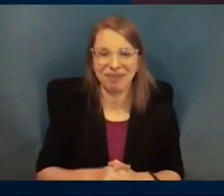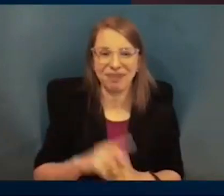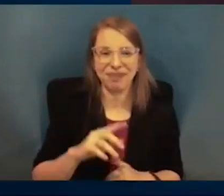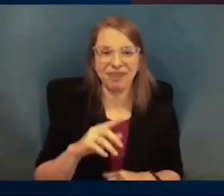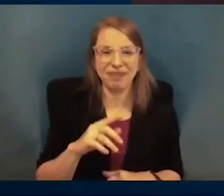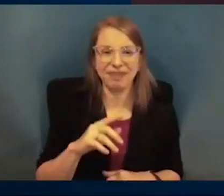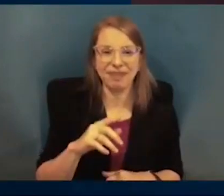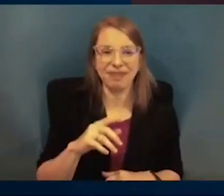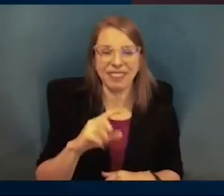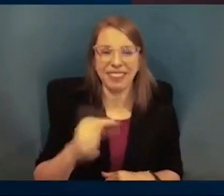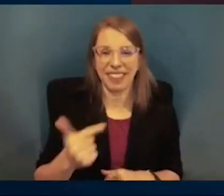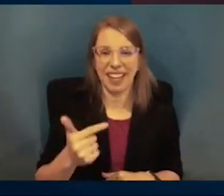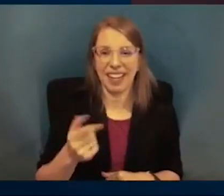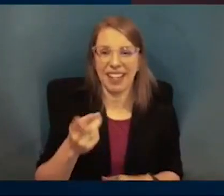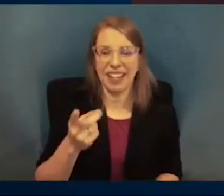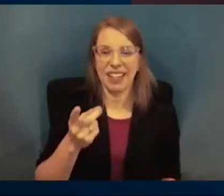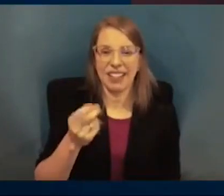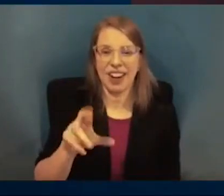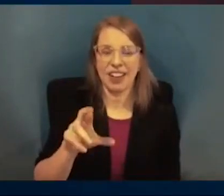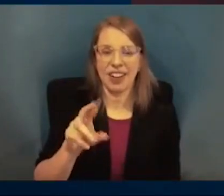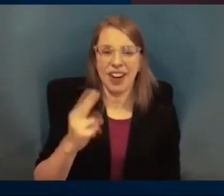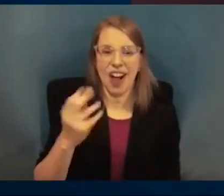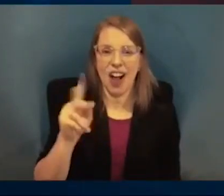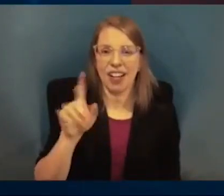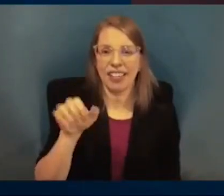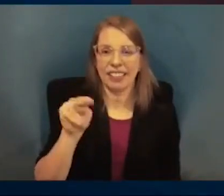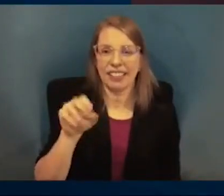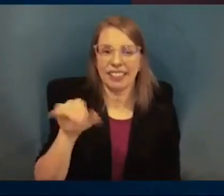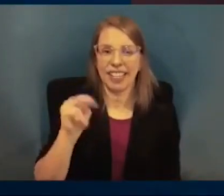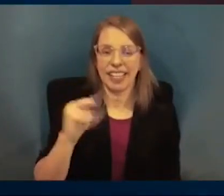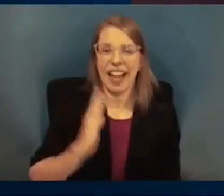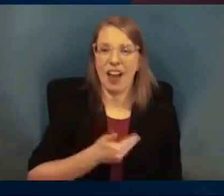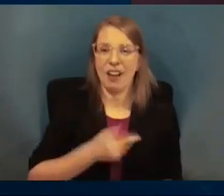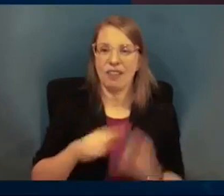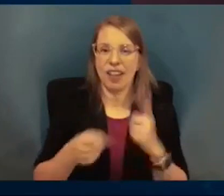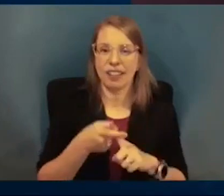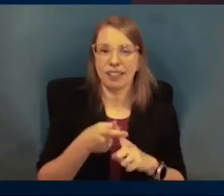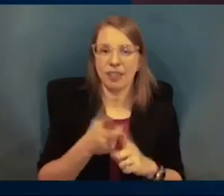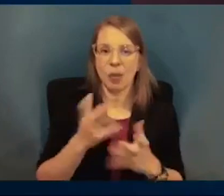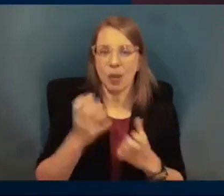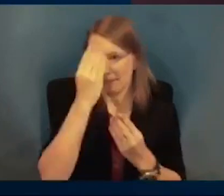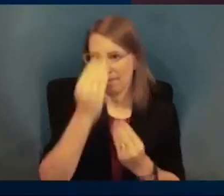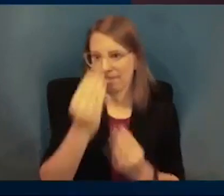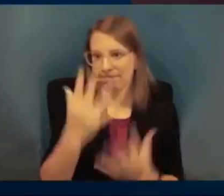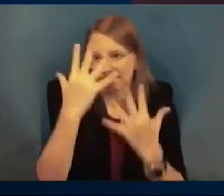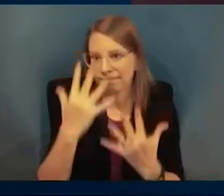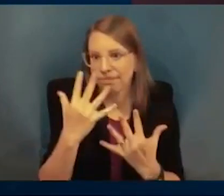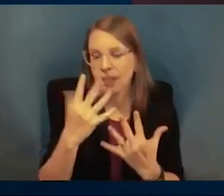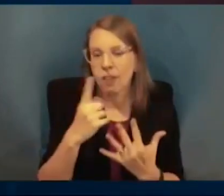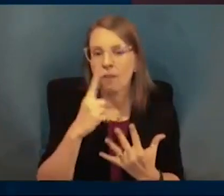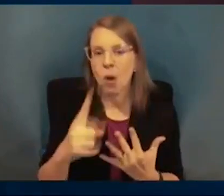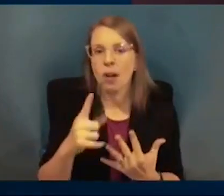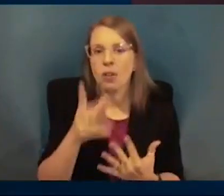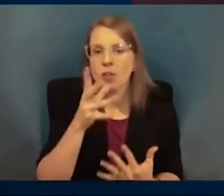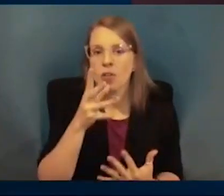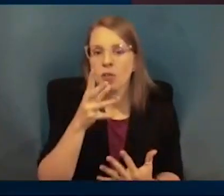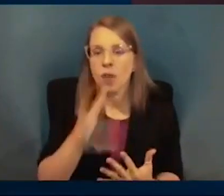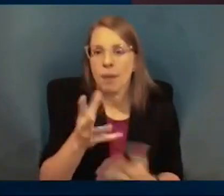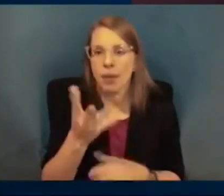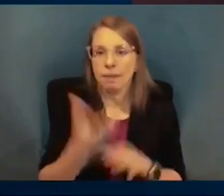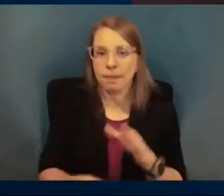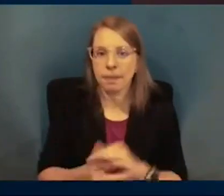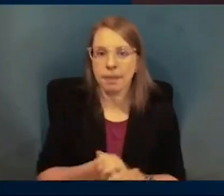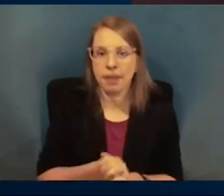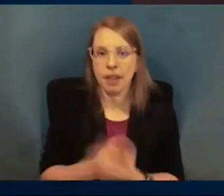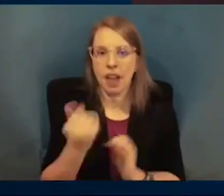friend Yeah. here at the show. We just want to offer our condolences for losing your grandmother. Yeah. I'd like you just to take a couple of minutes